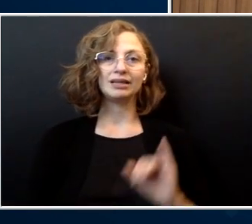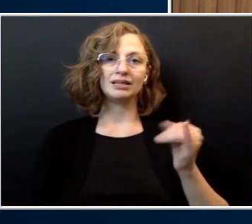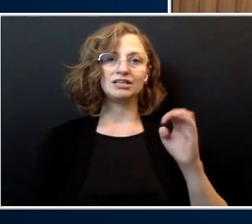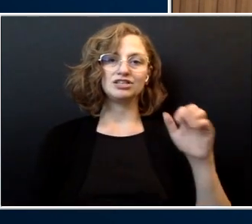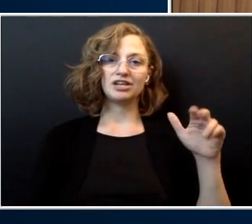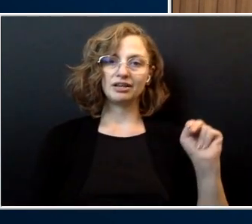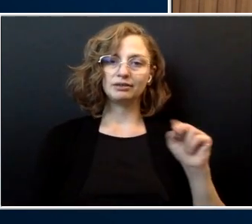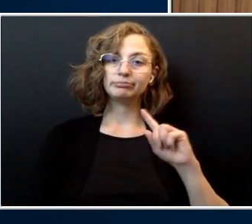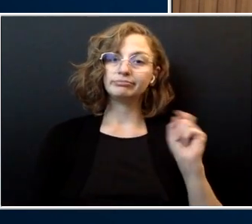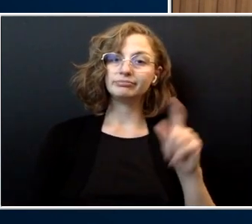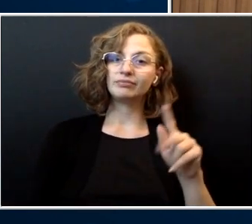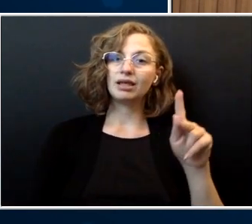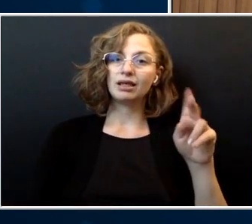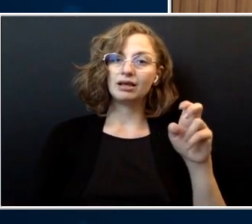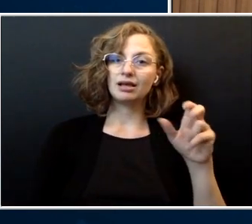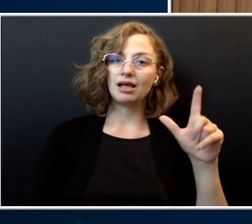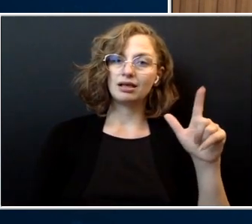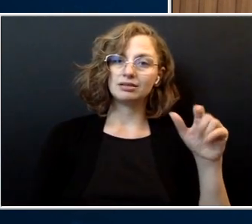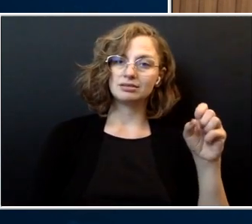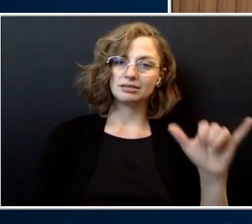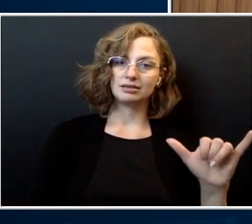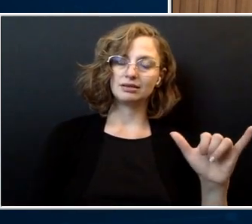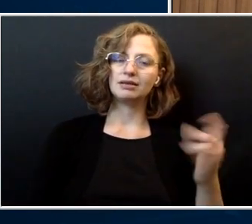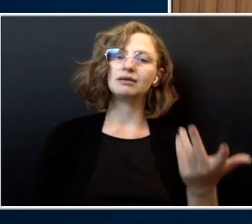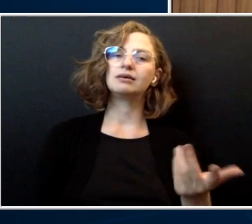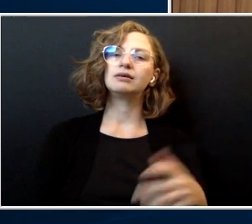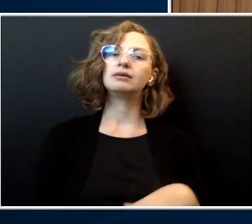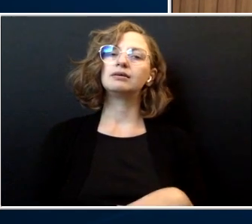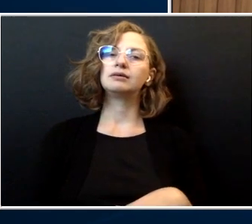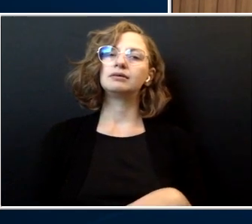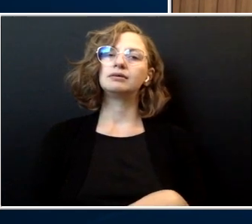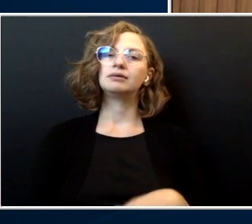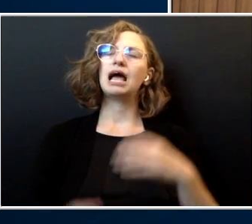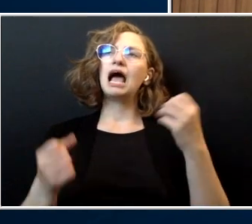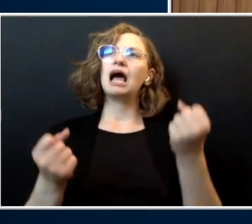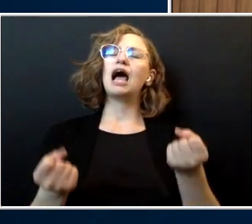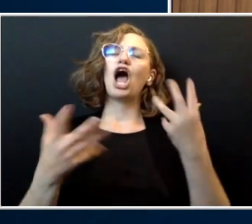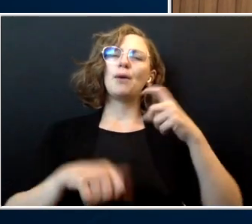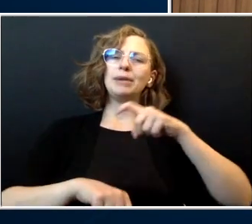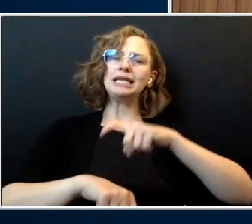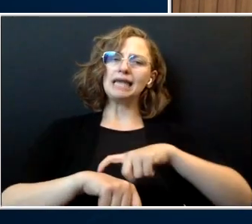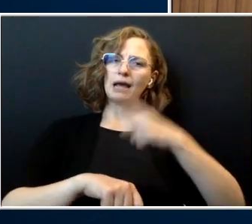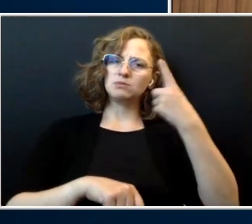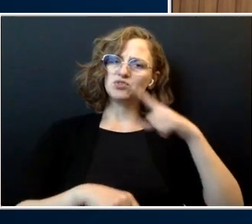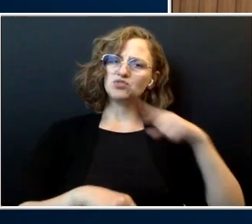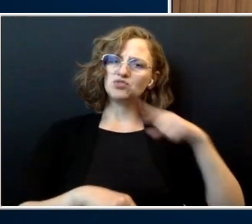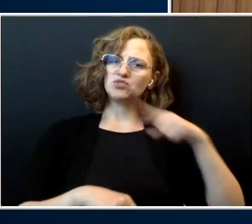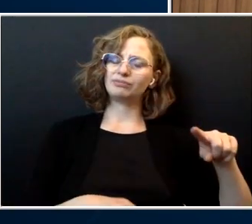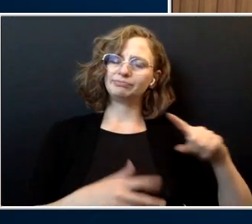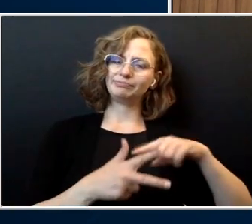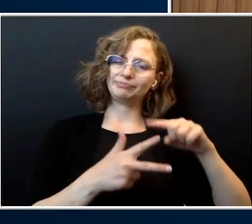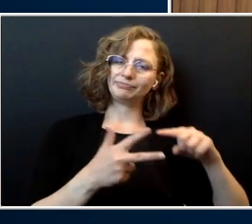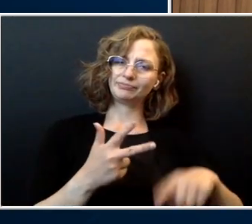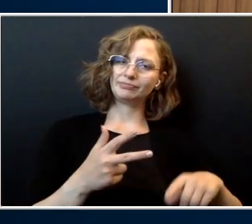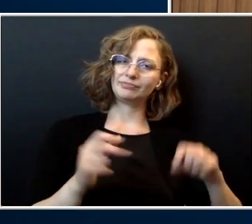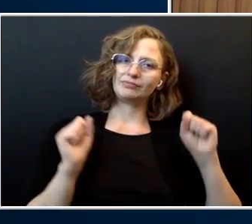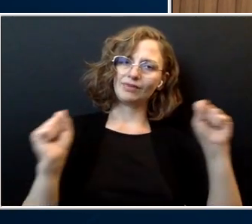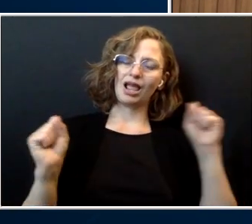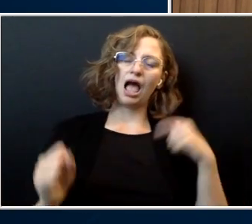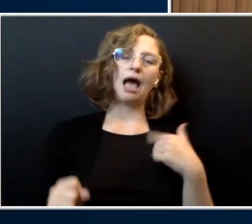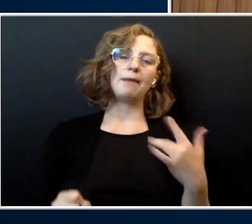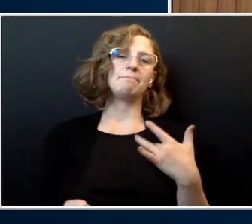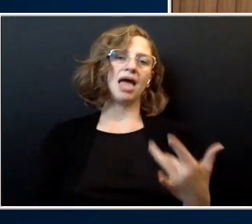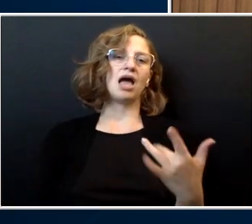know, what about the number of reps for those exercises? I usually do 3 sets of 15 reps for particular